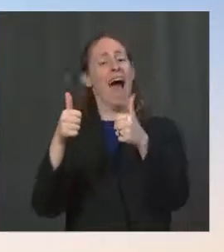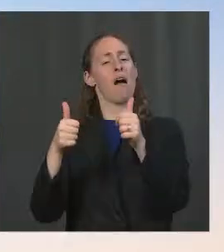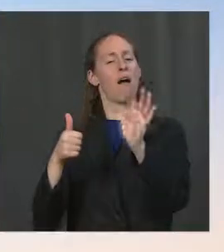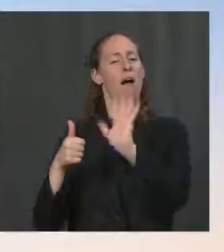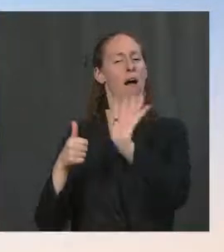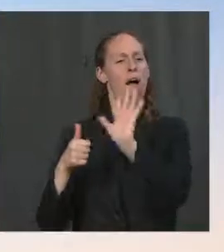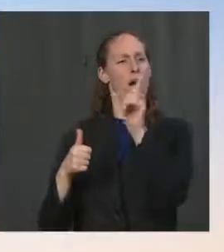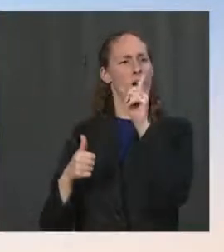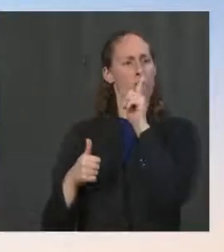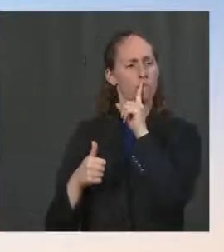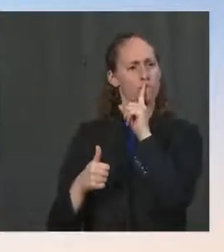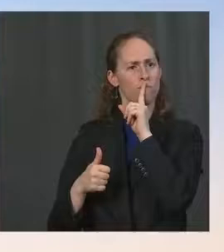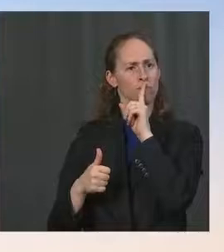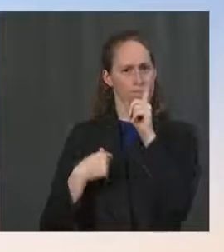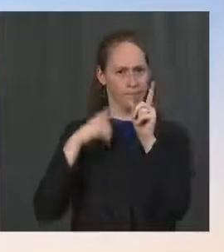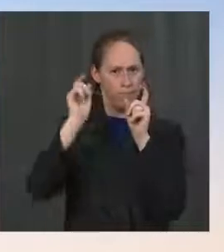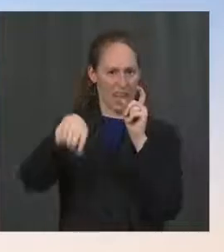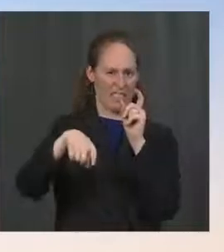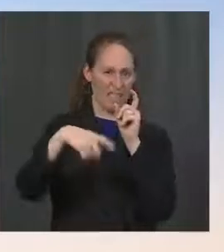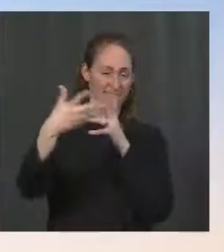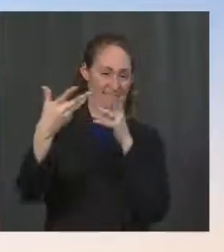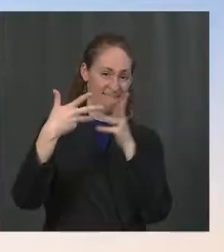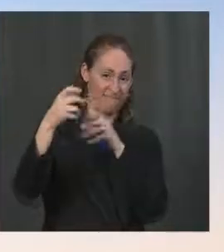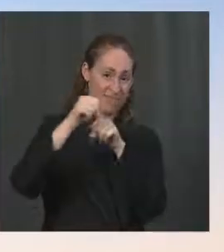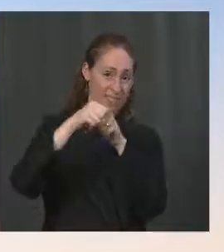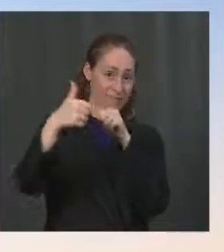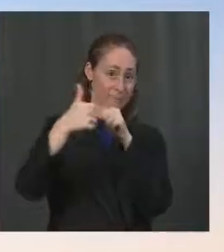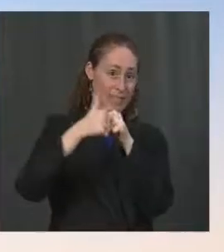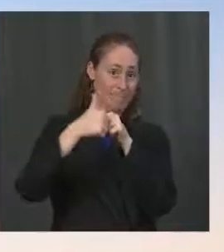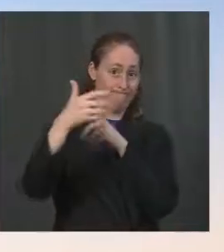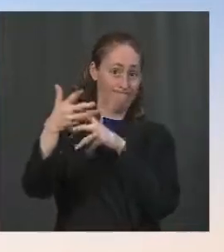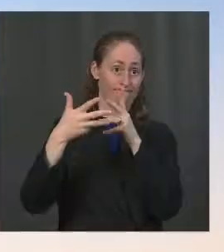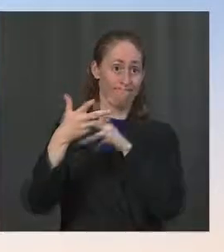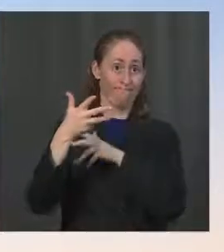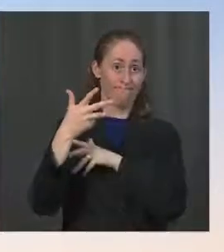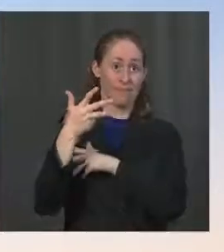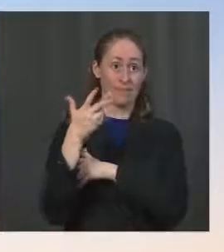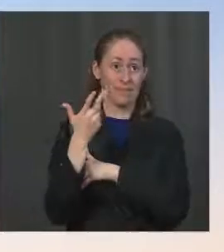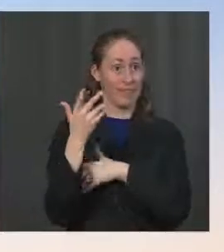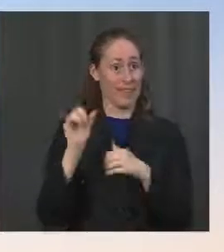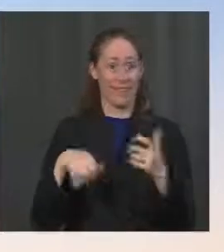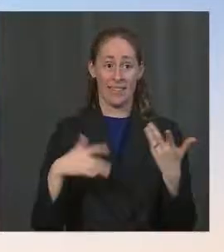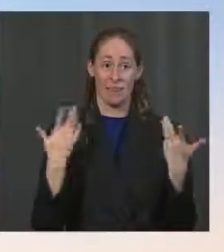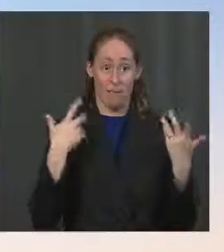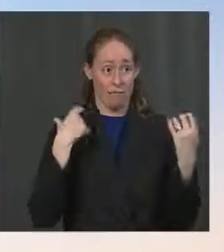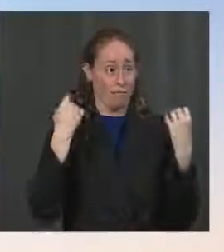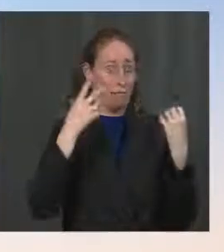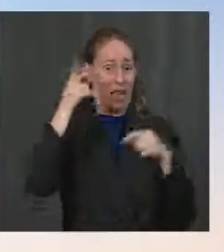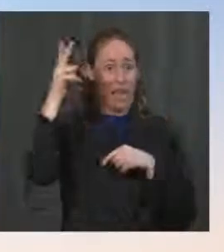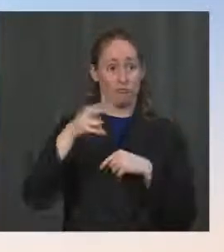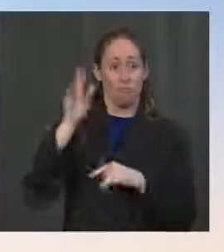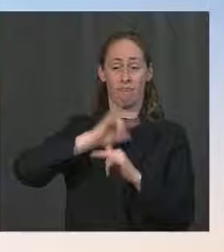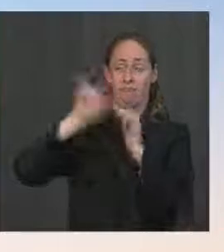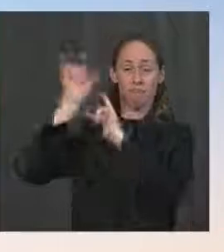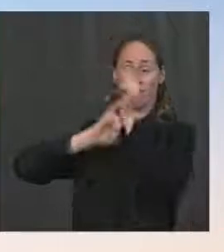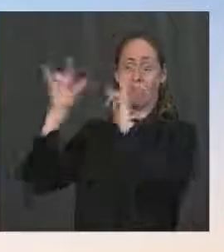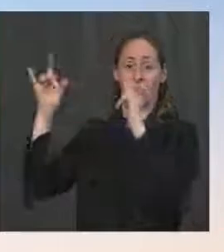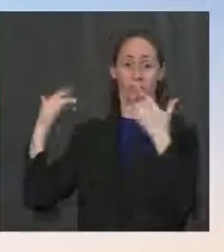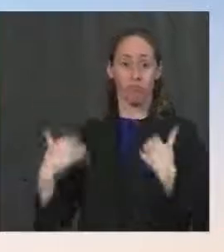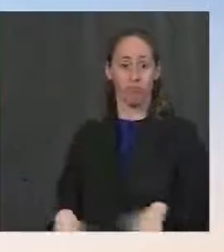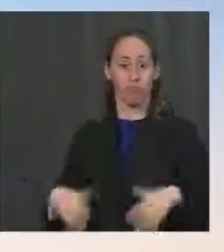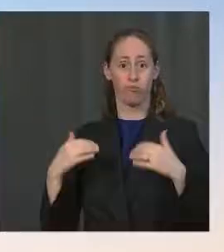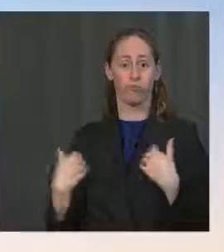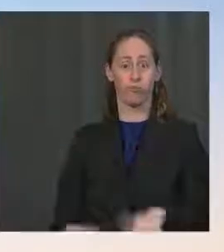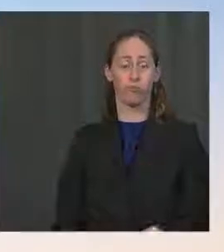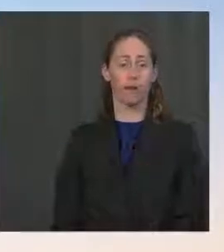this done, and as a result, it was the largest airlift in U.S. history. Russia and Saudi Arabia, just quickly on these reports that they've inked some military